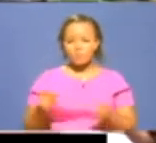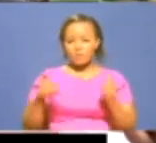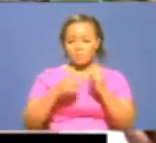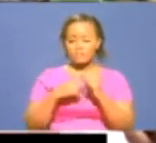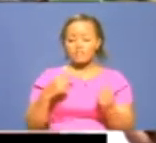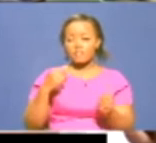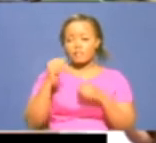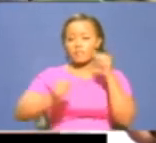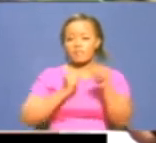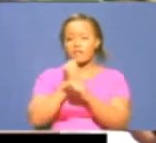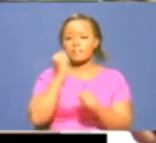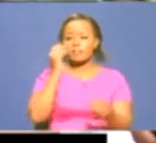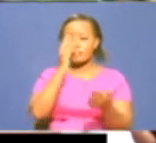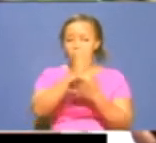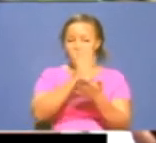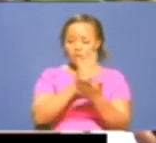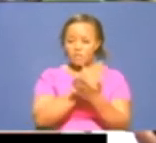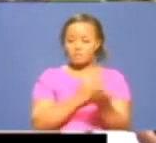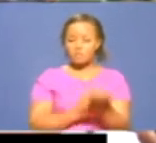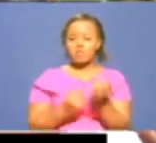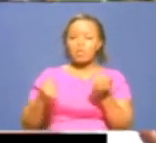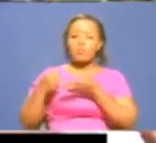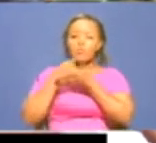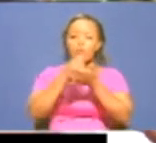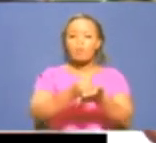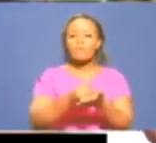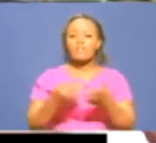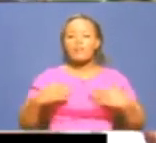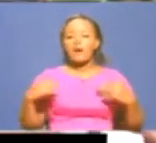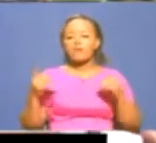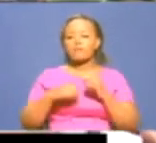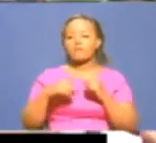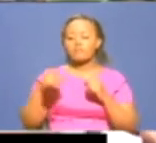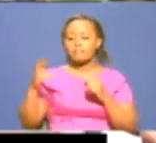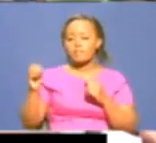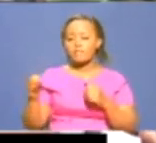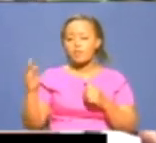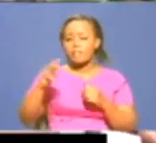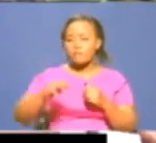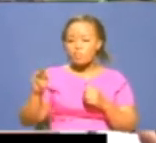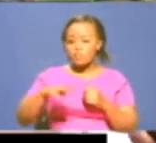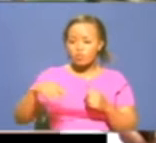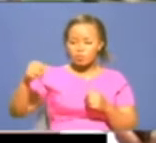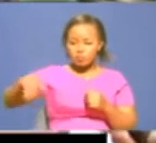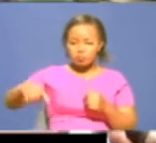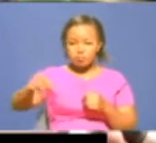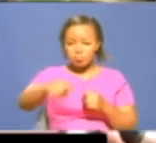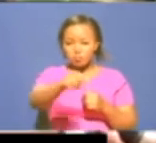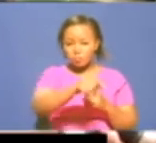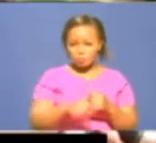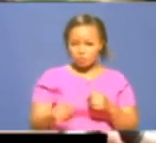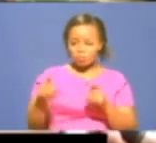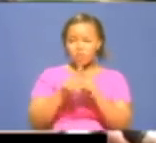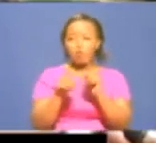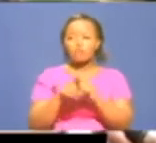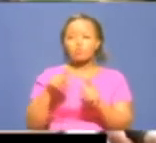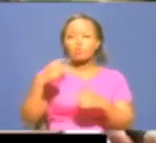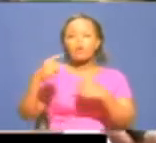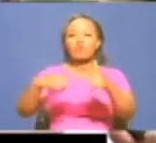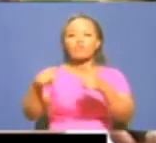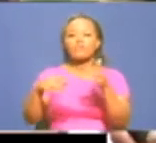help in propagation of 60 million tree seedlings and support reforestation and afforestation of